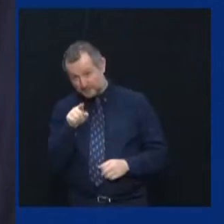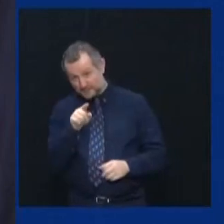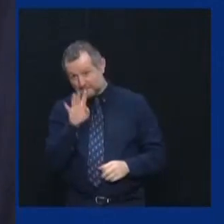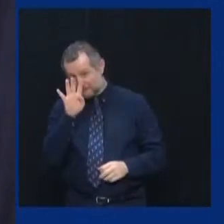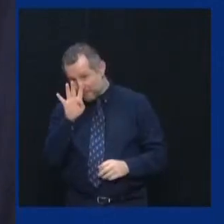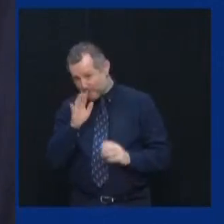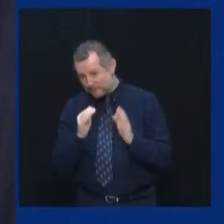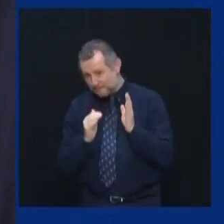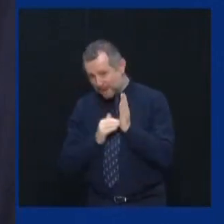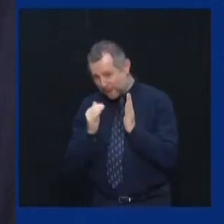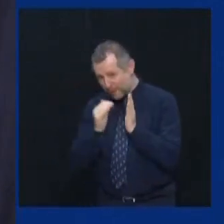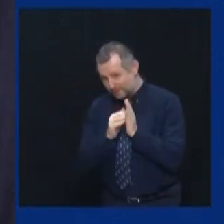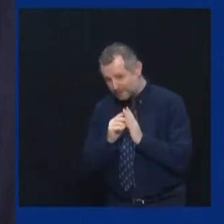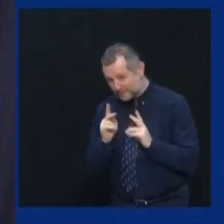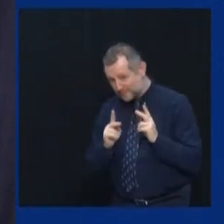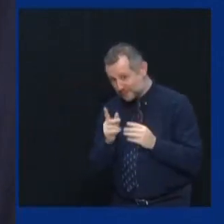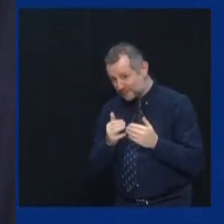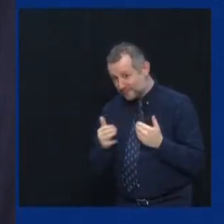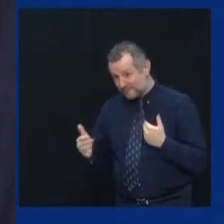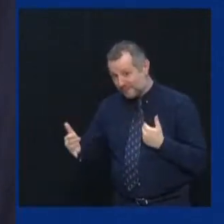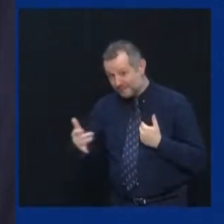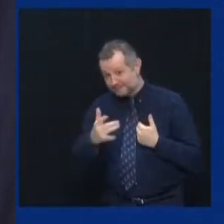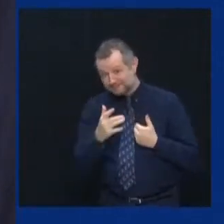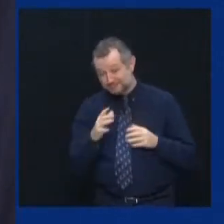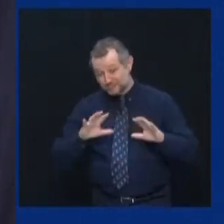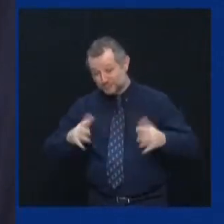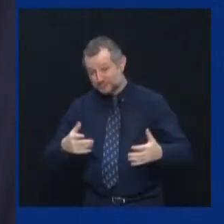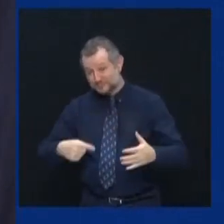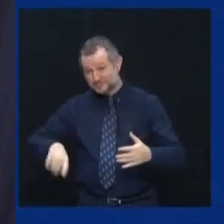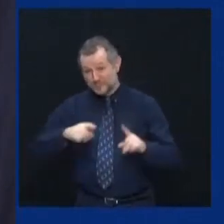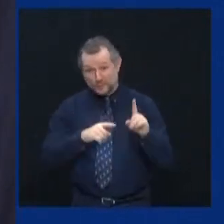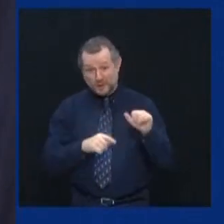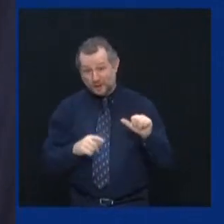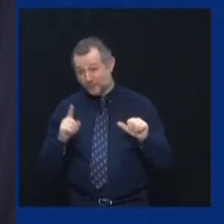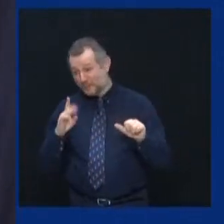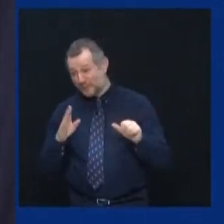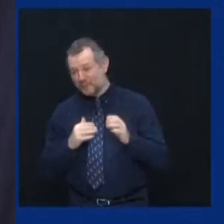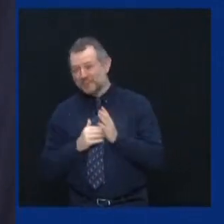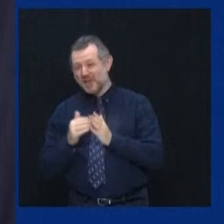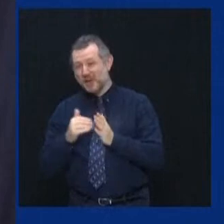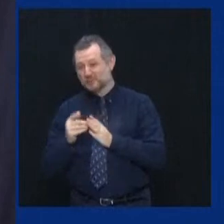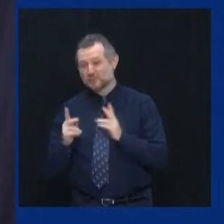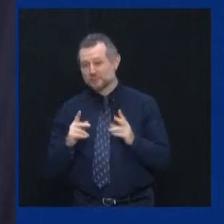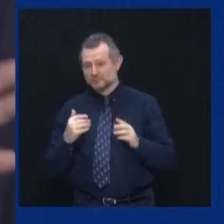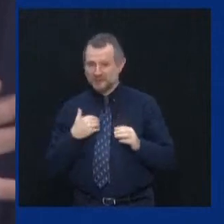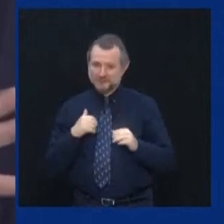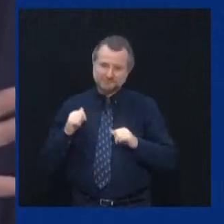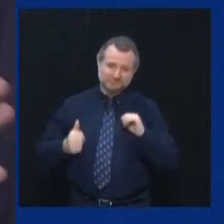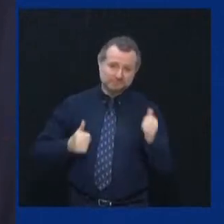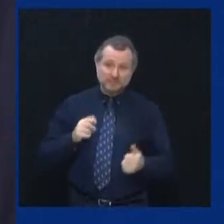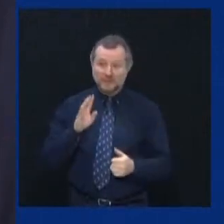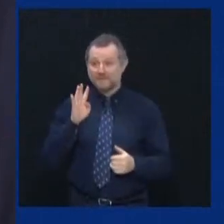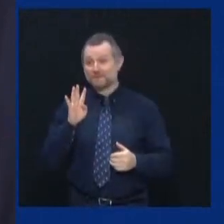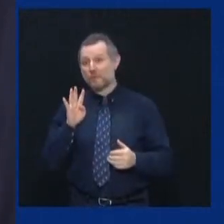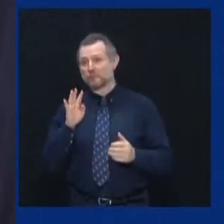there are thousands of centers, you don't want to have 4 million people